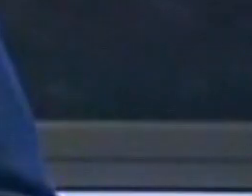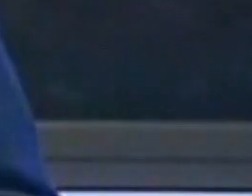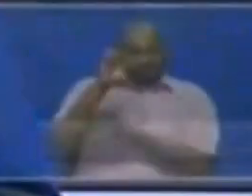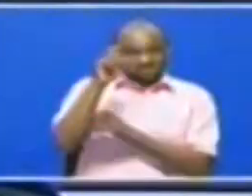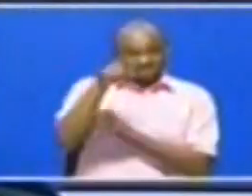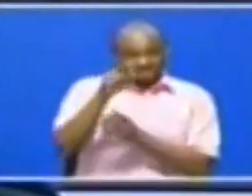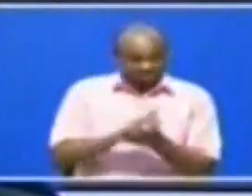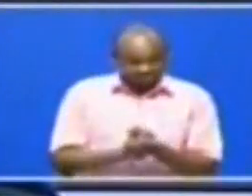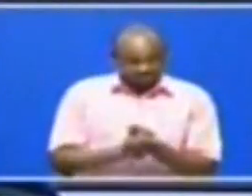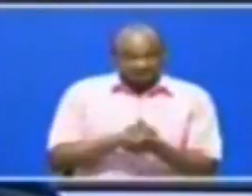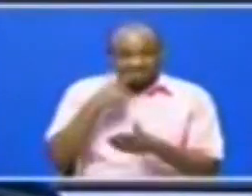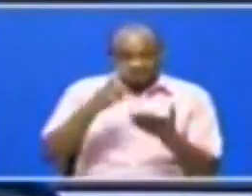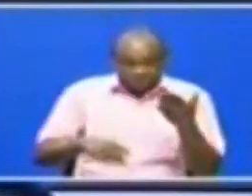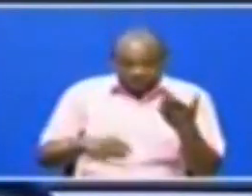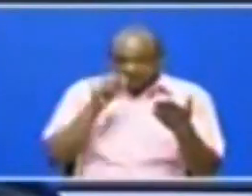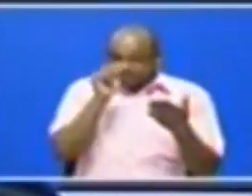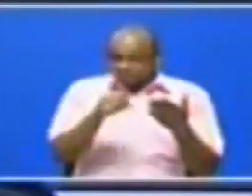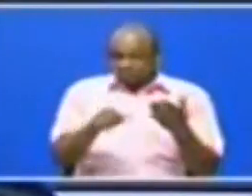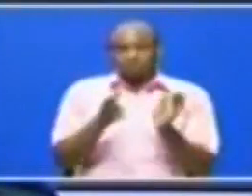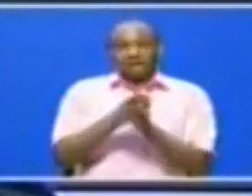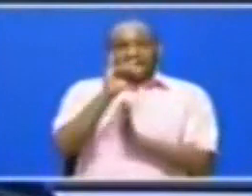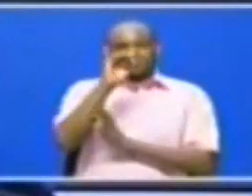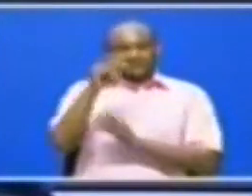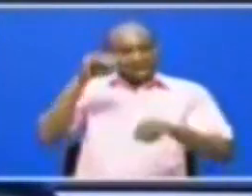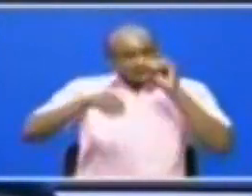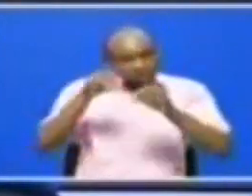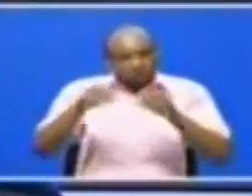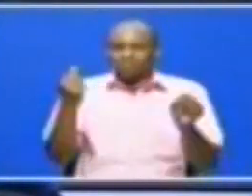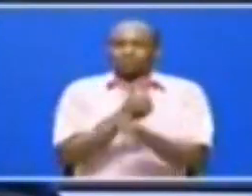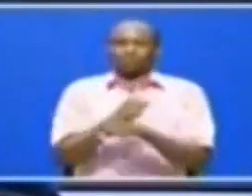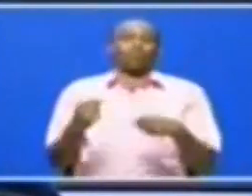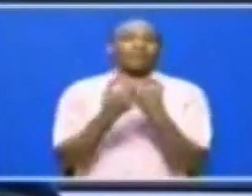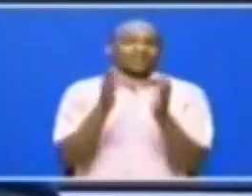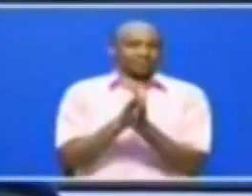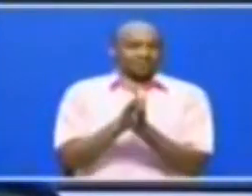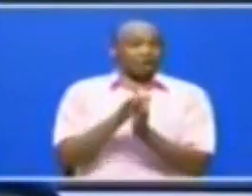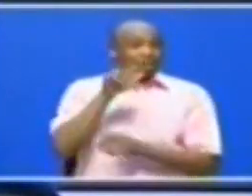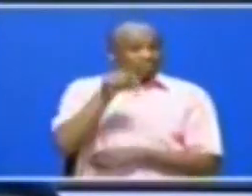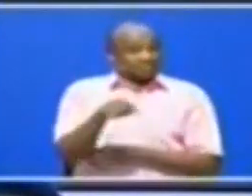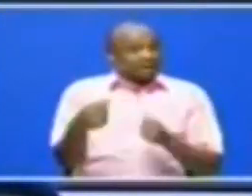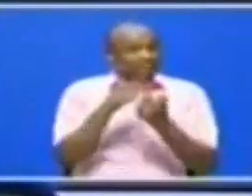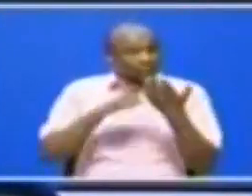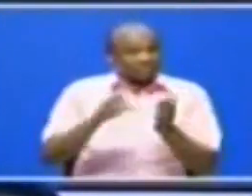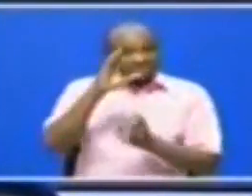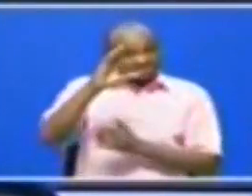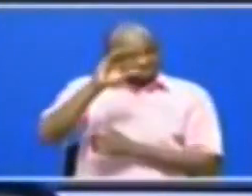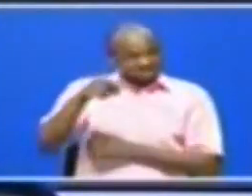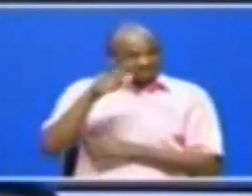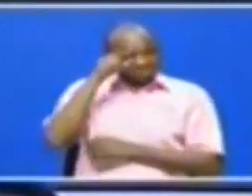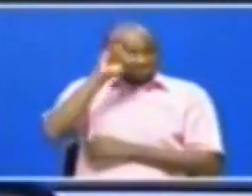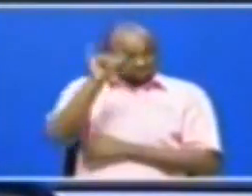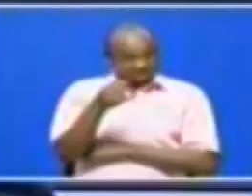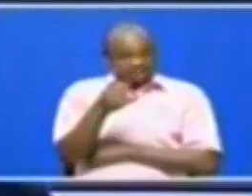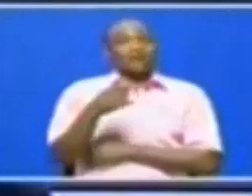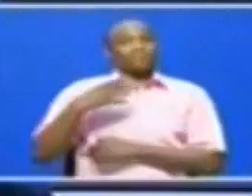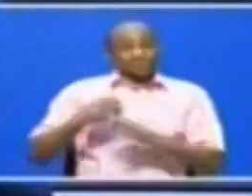commissioners and their capacity to oversee the presidential election rerun. It is also a day when Chief Justice David Maraga continued to receive